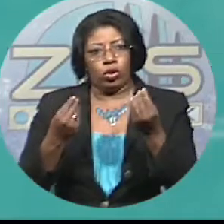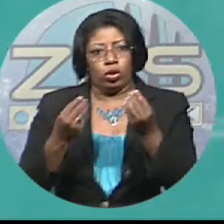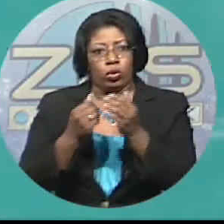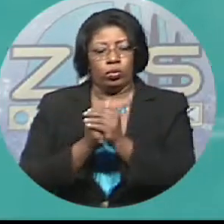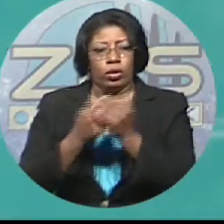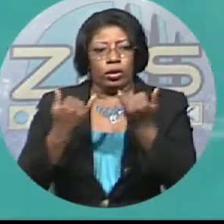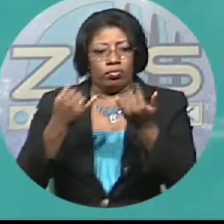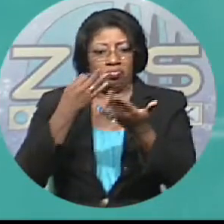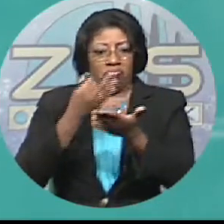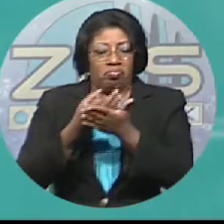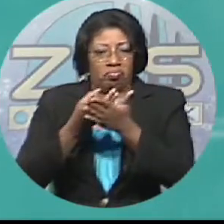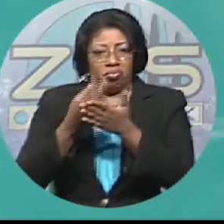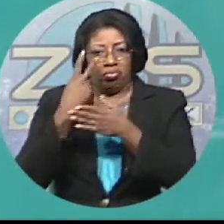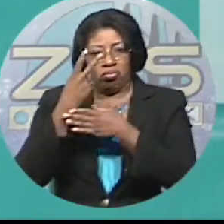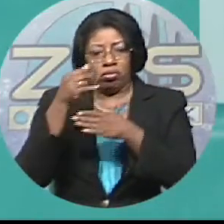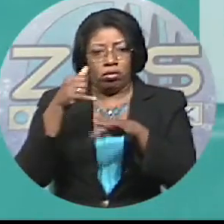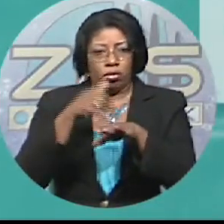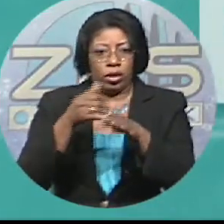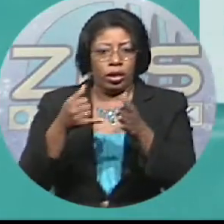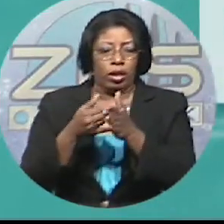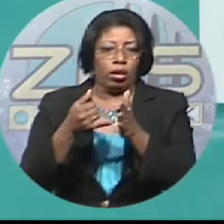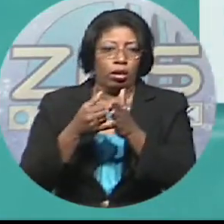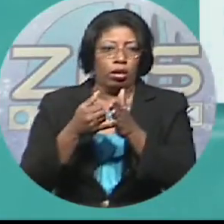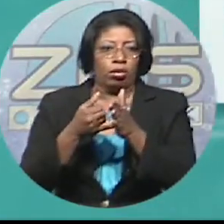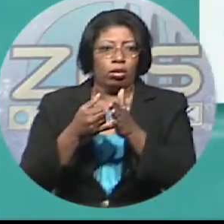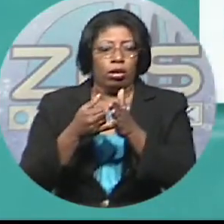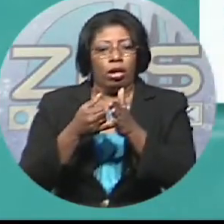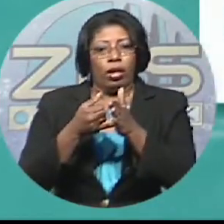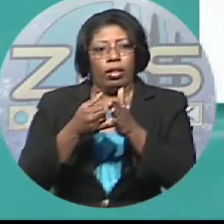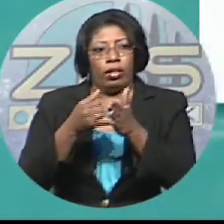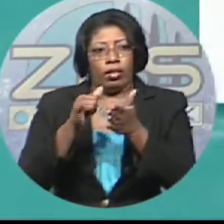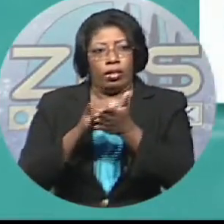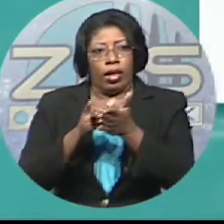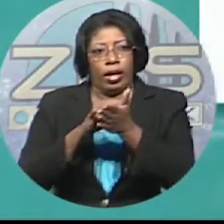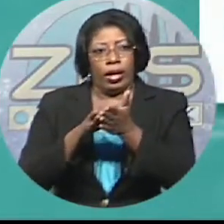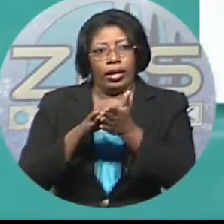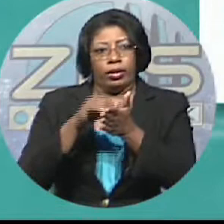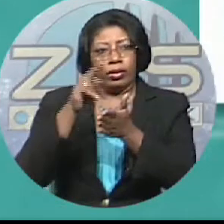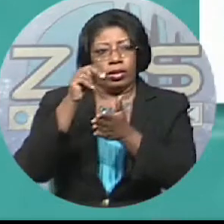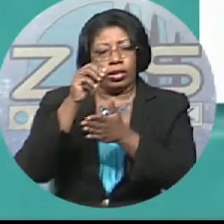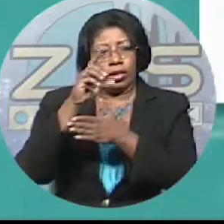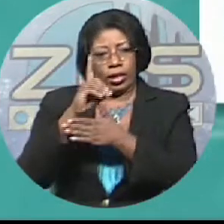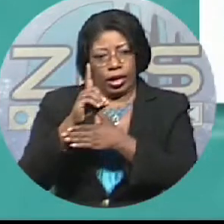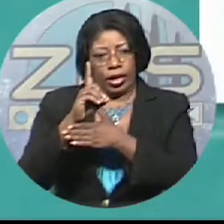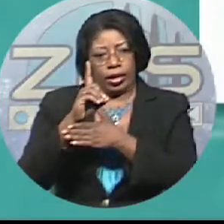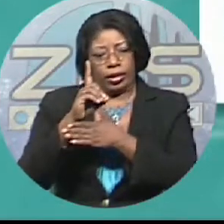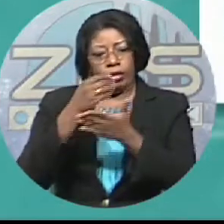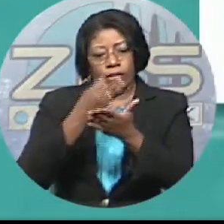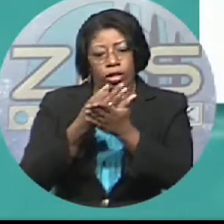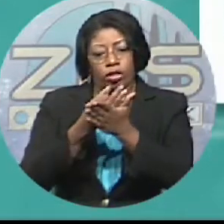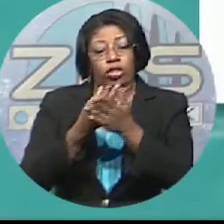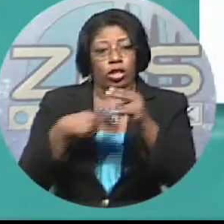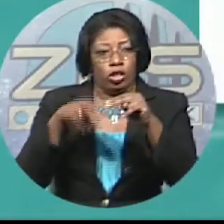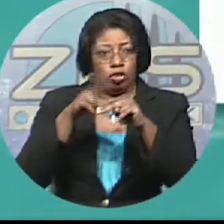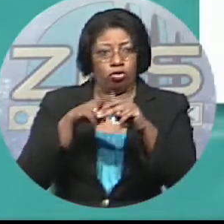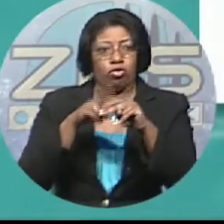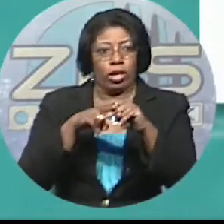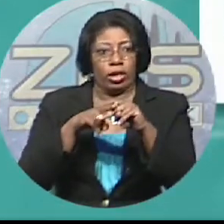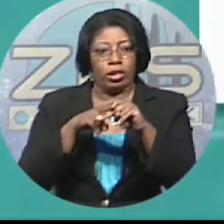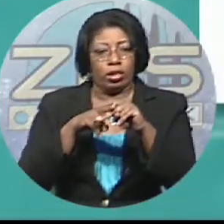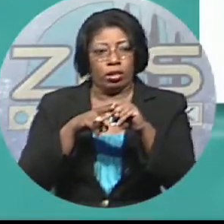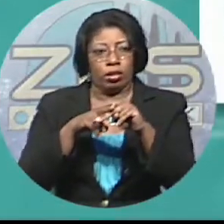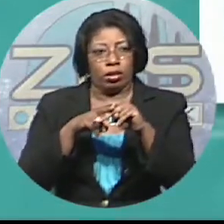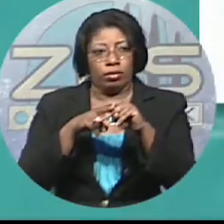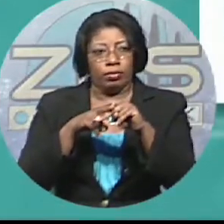financial perspective, in 2014, NAD's financial revenue grew to $71.6 million, a